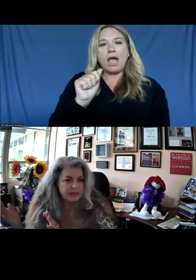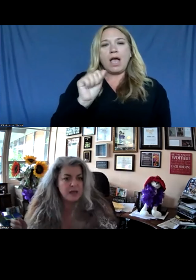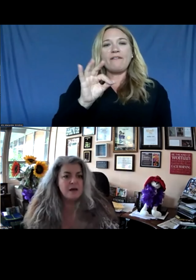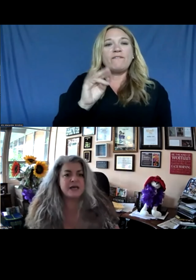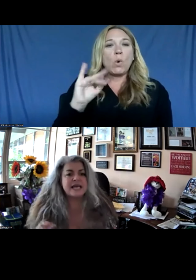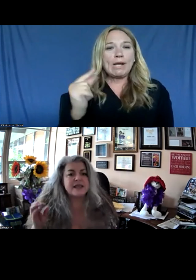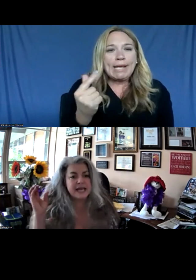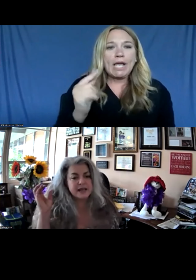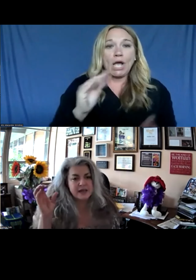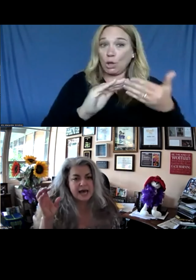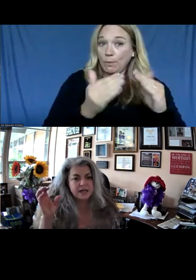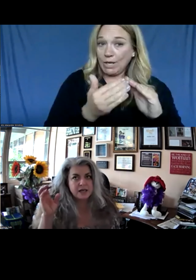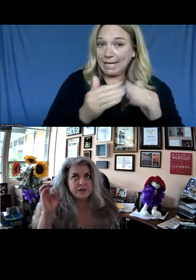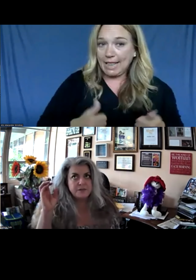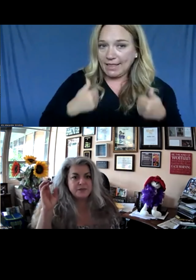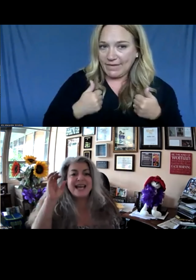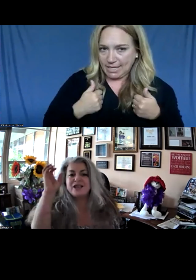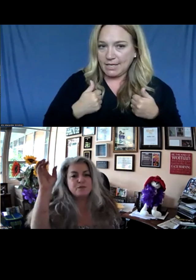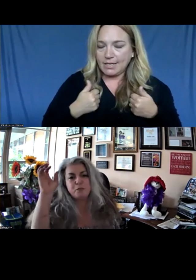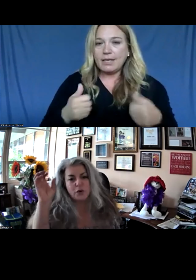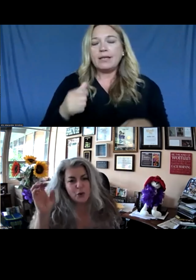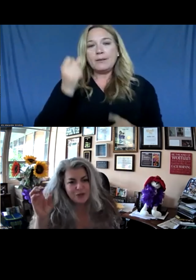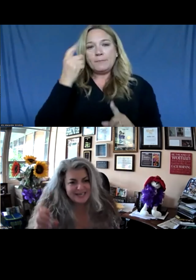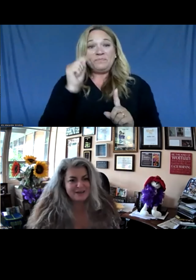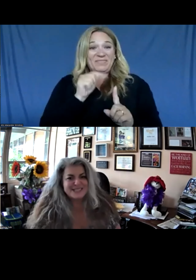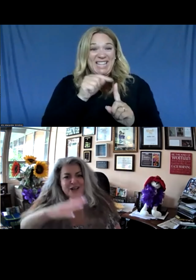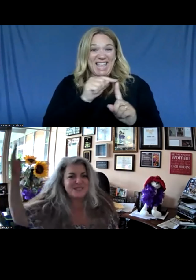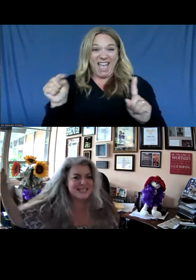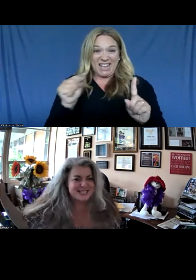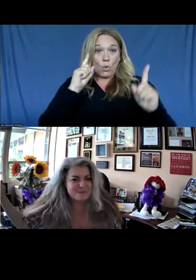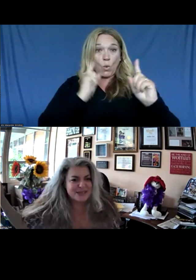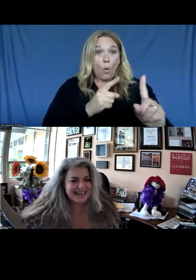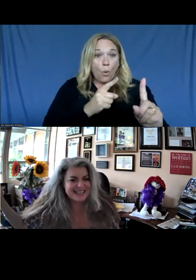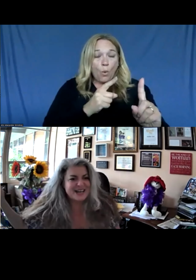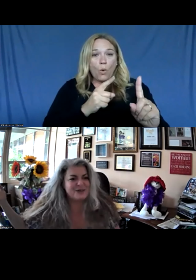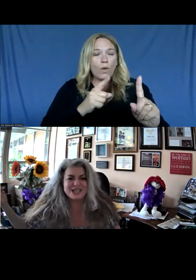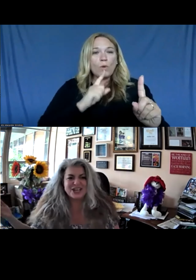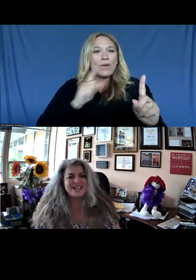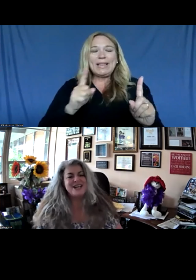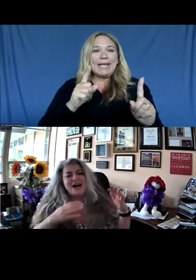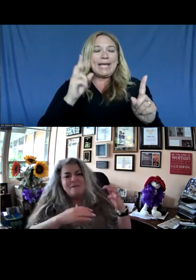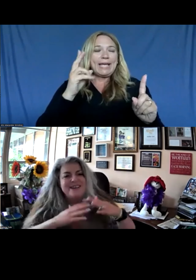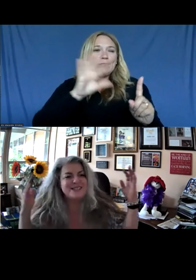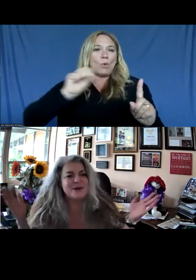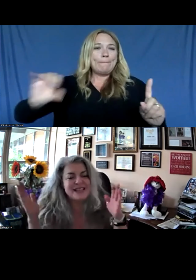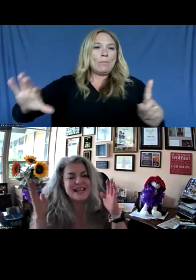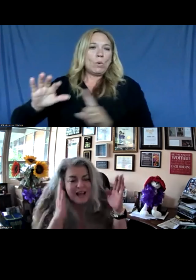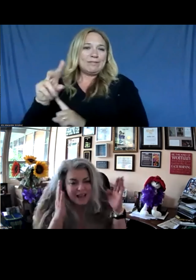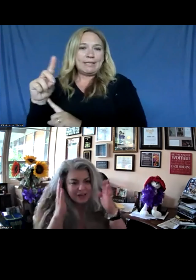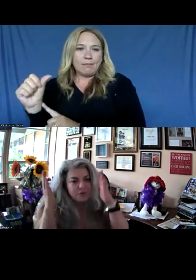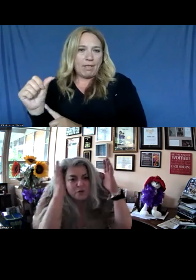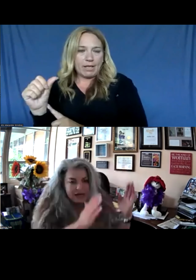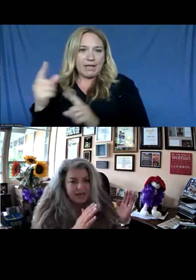community living, because I think that bold goal in and of itself takes disability out of the equation. So I